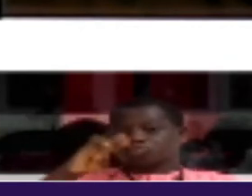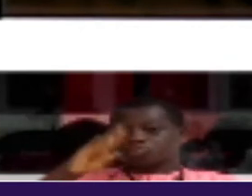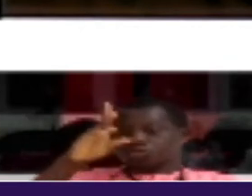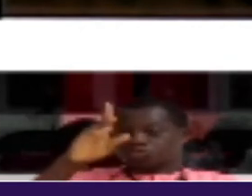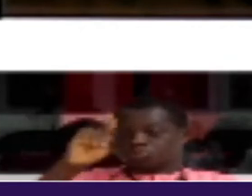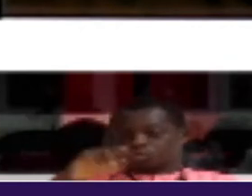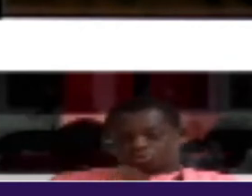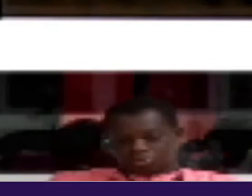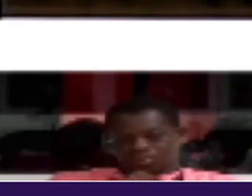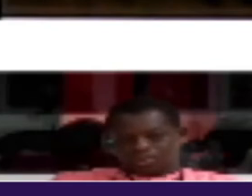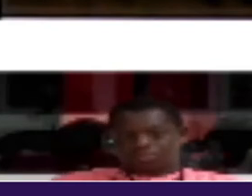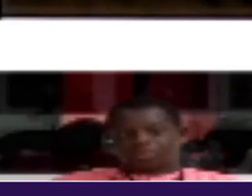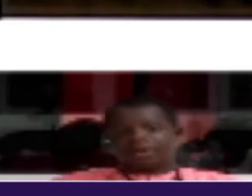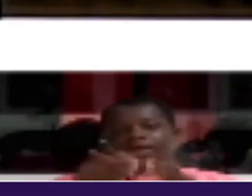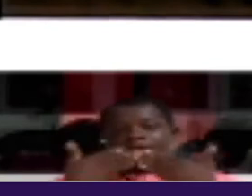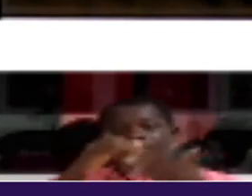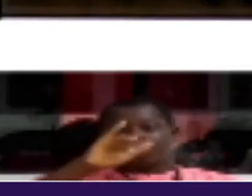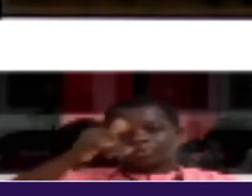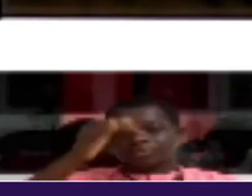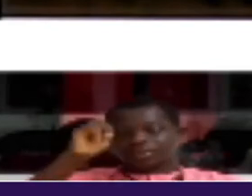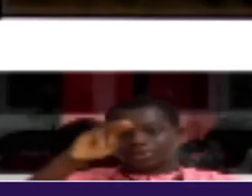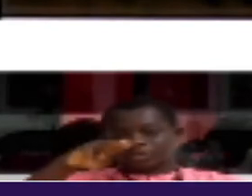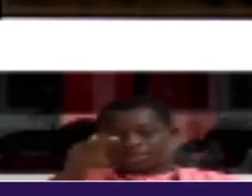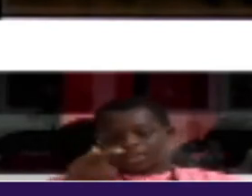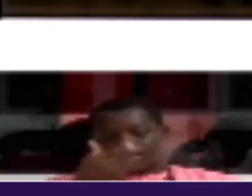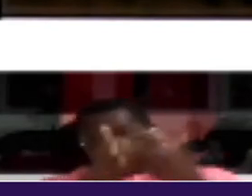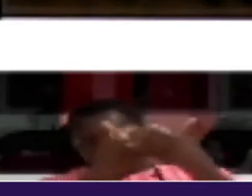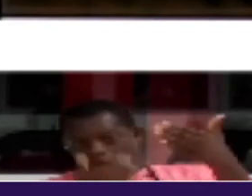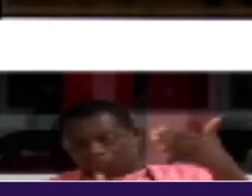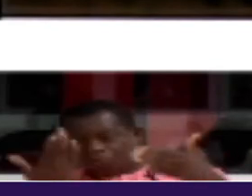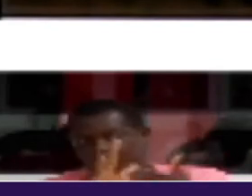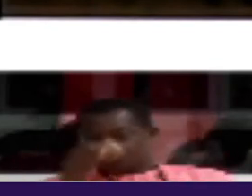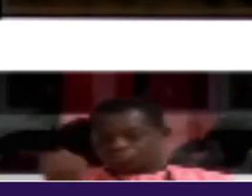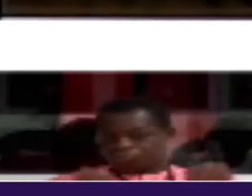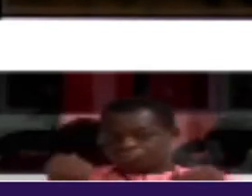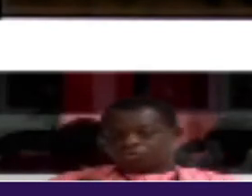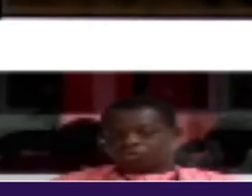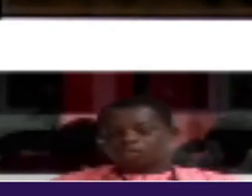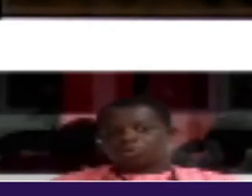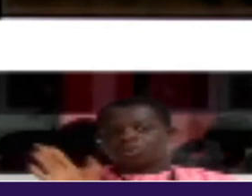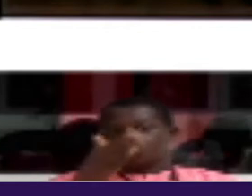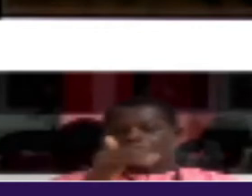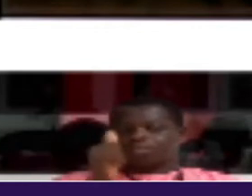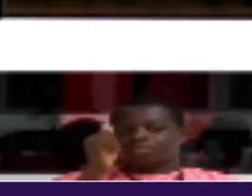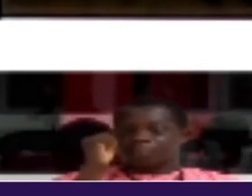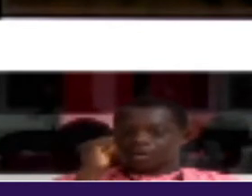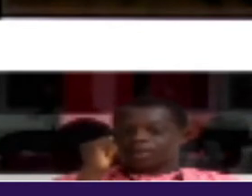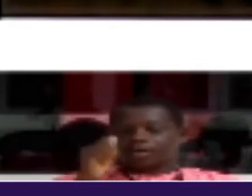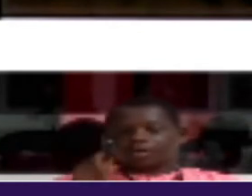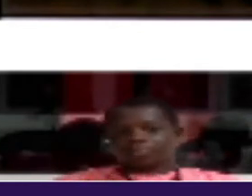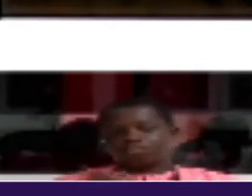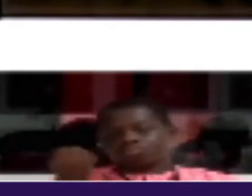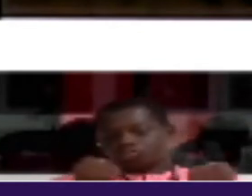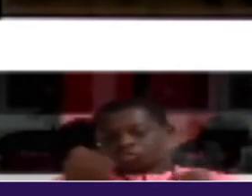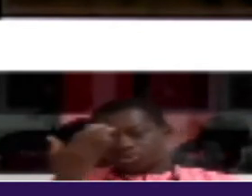he tumble himself, he come and tell me, Jeng, get down from the vehicle, then you go behind the pickup.